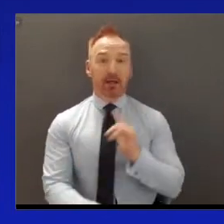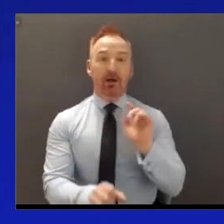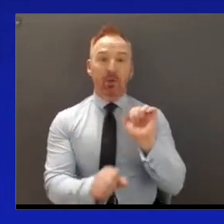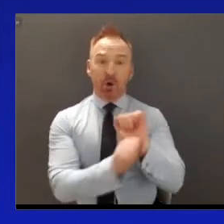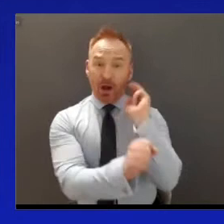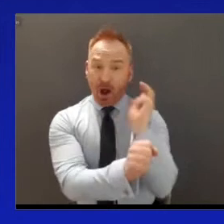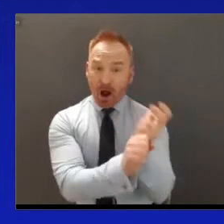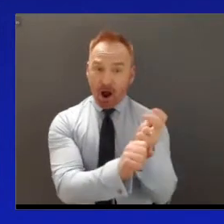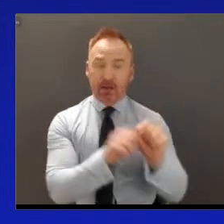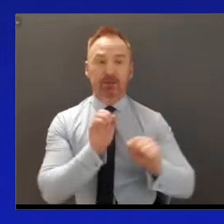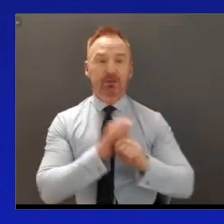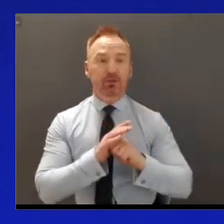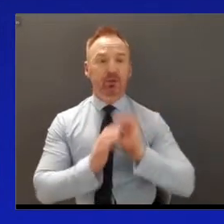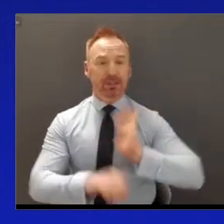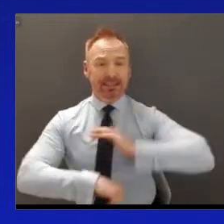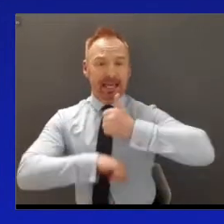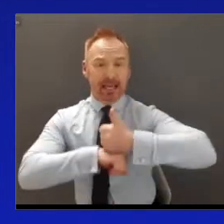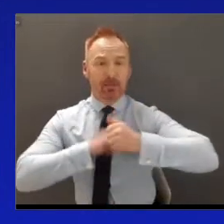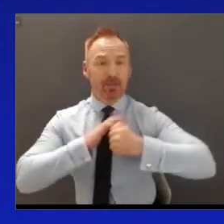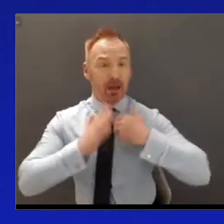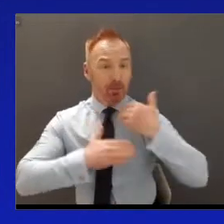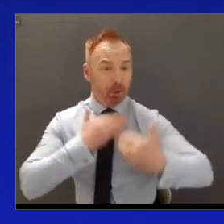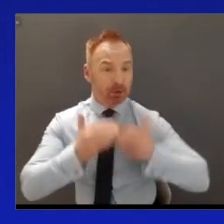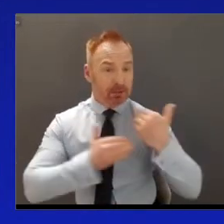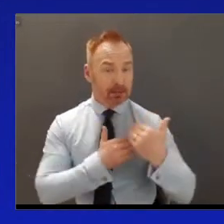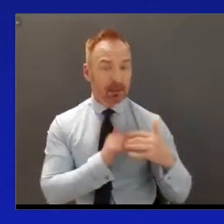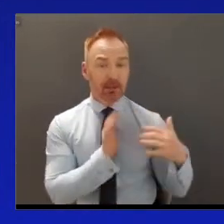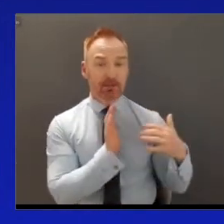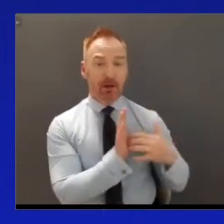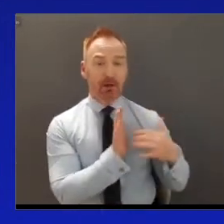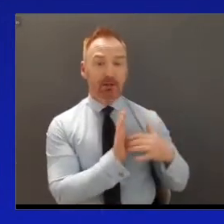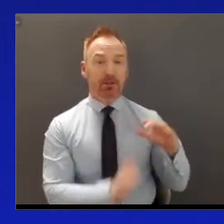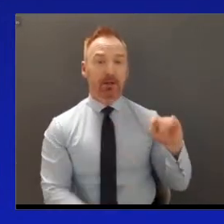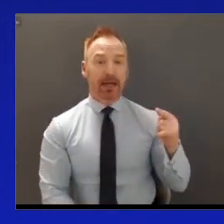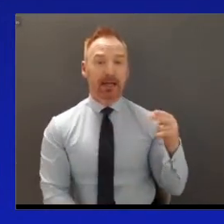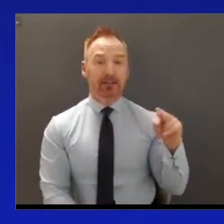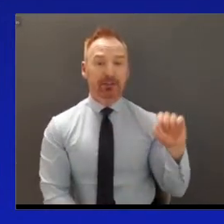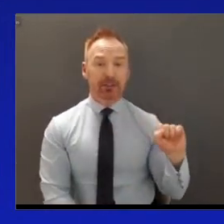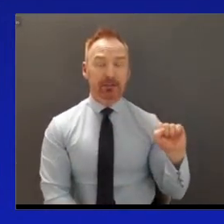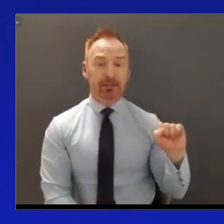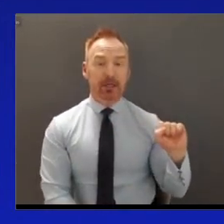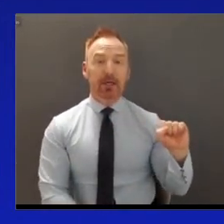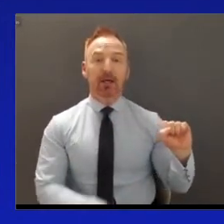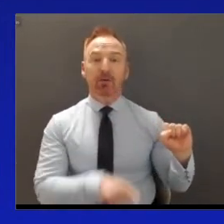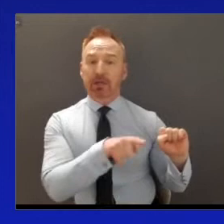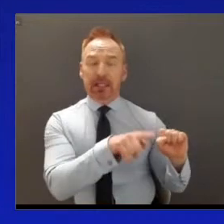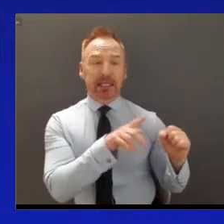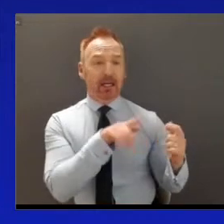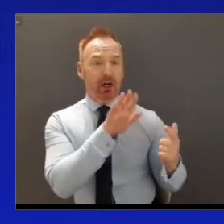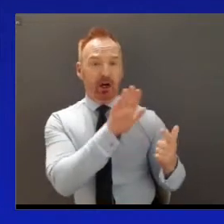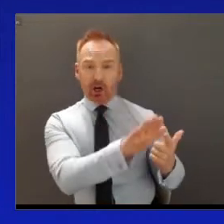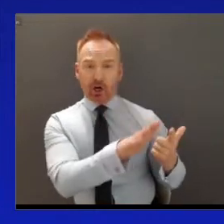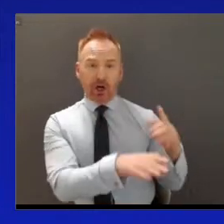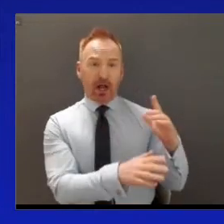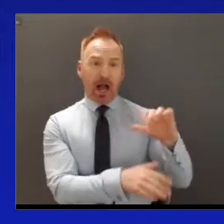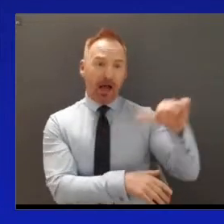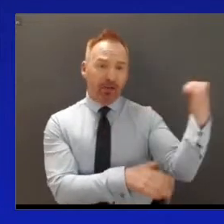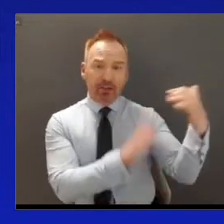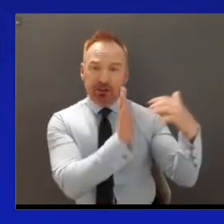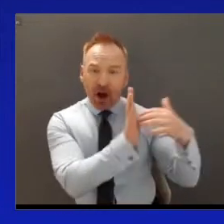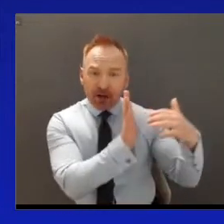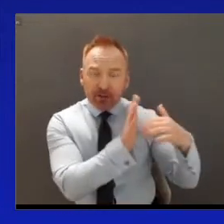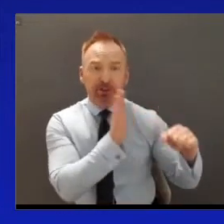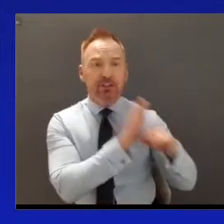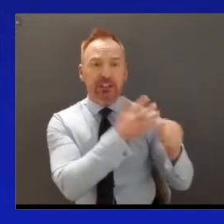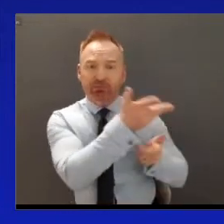models in each of the areas. And I know Dr. Etches is in contact with certainly her colleagues that surround us on a regular basis. And I'm invited